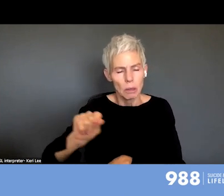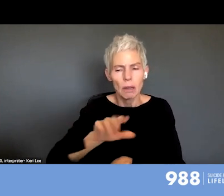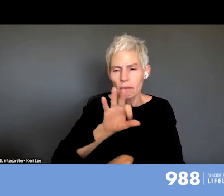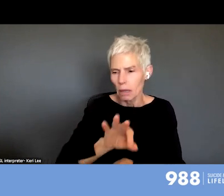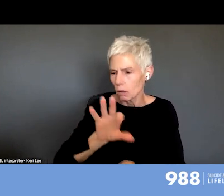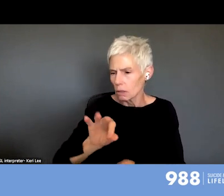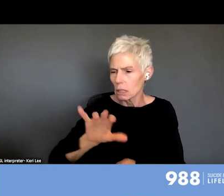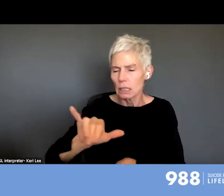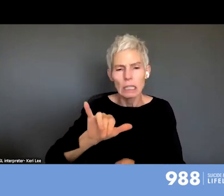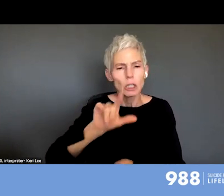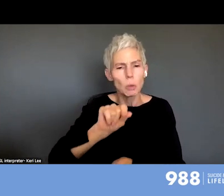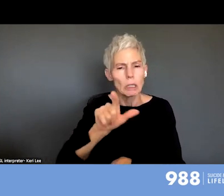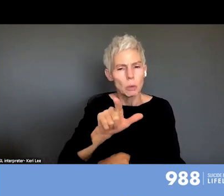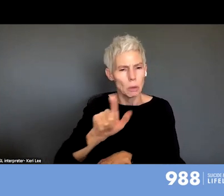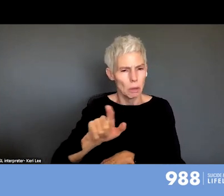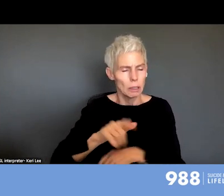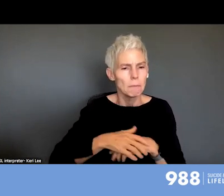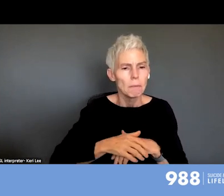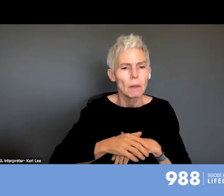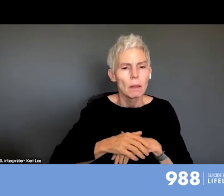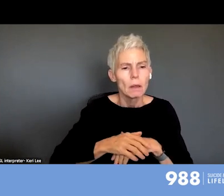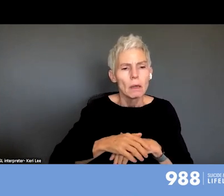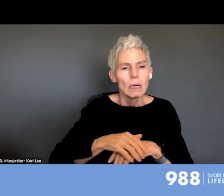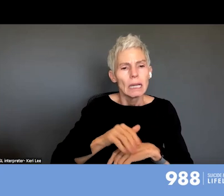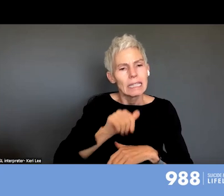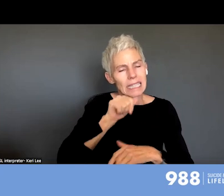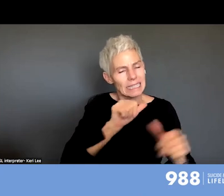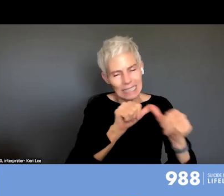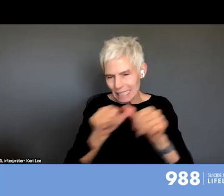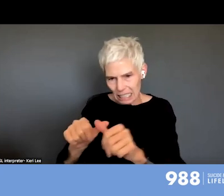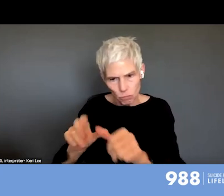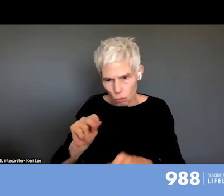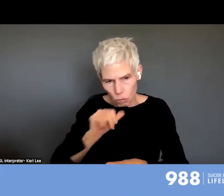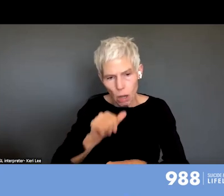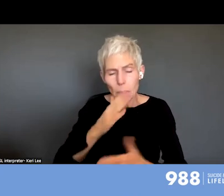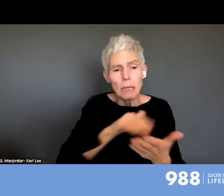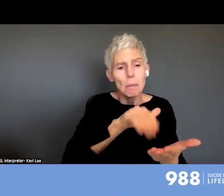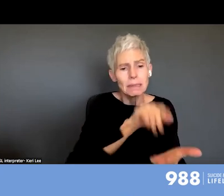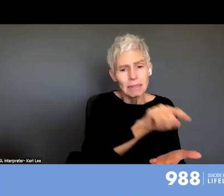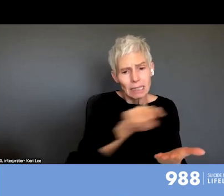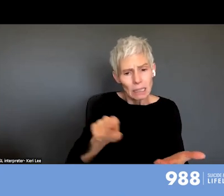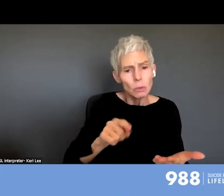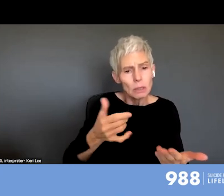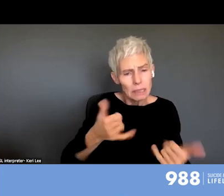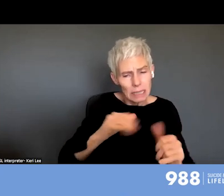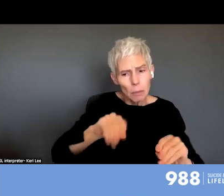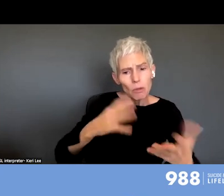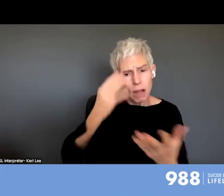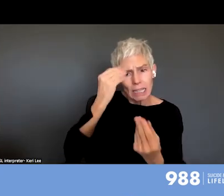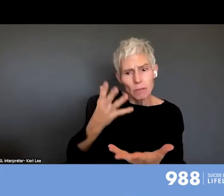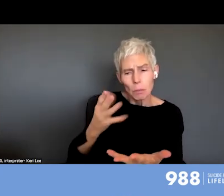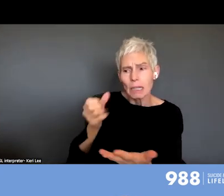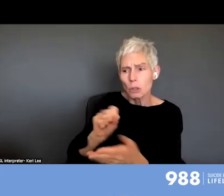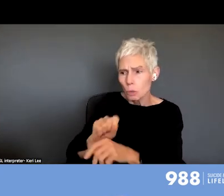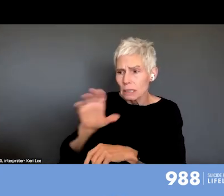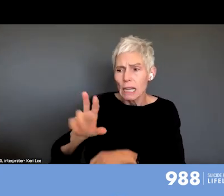2021. Now, even though that wasn't continued, there still are centers that have provided those data to Vibrant. Very grateful to them,